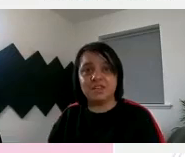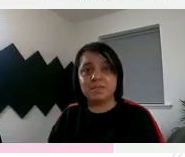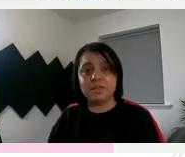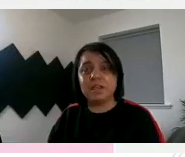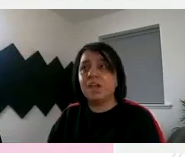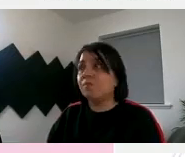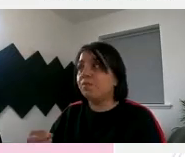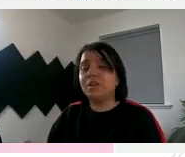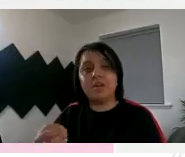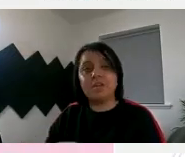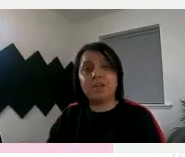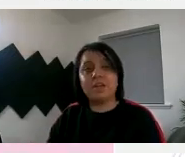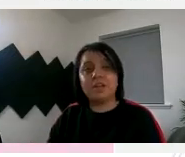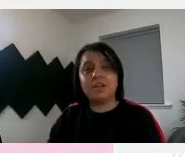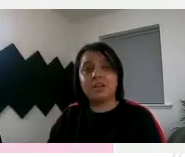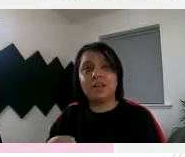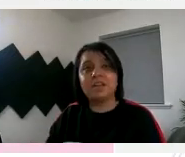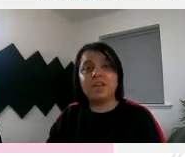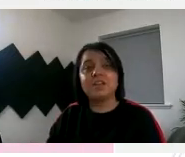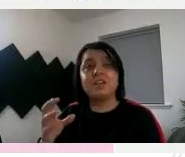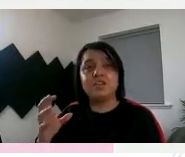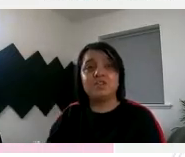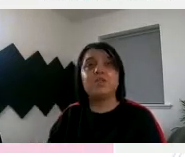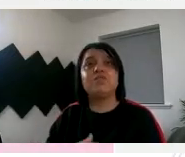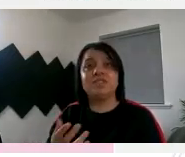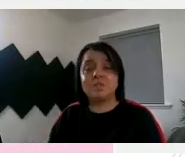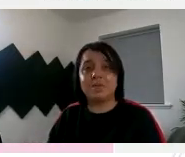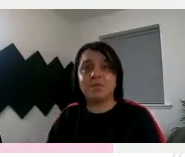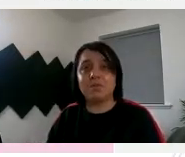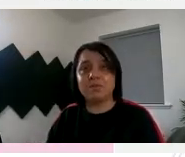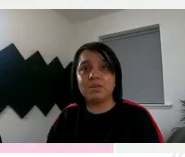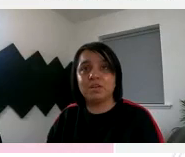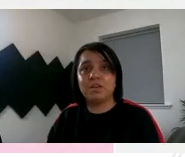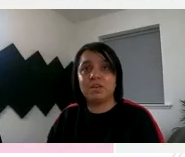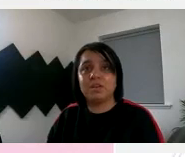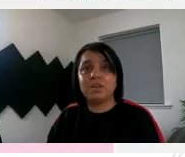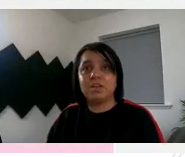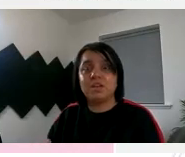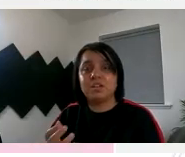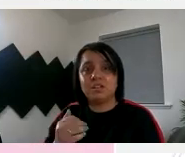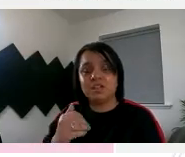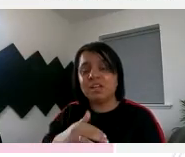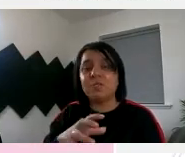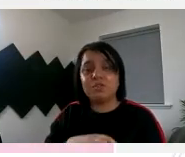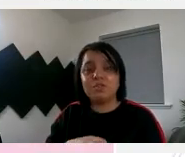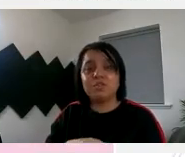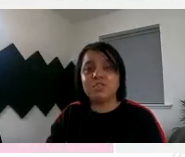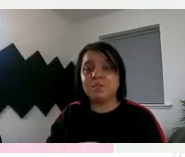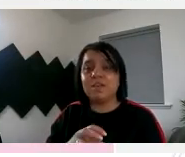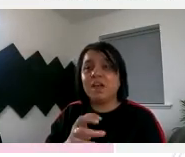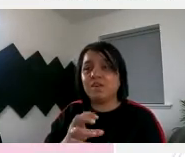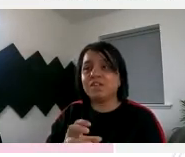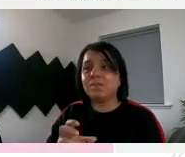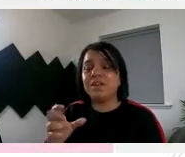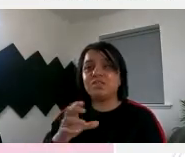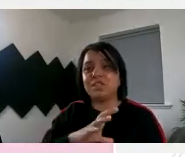CV. But in America and Canada, they use the word resume more. It's not saying that we don't use resume.